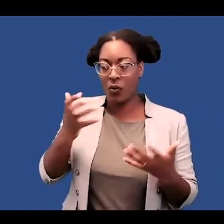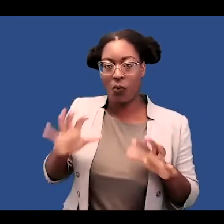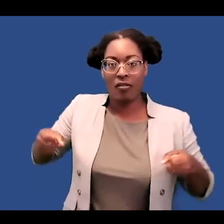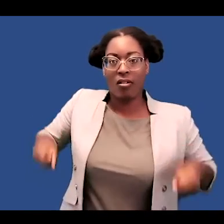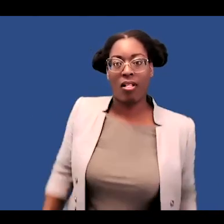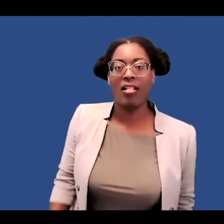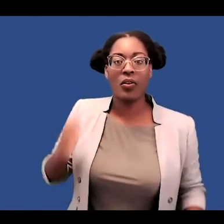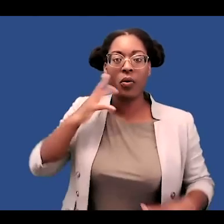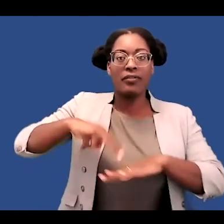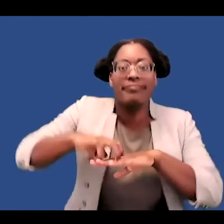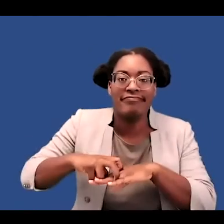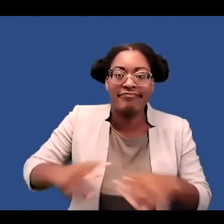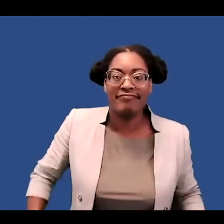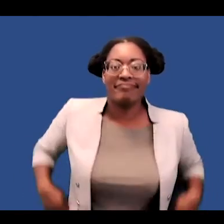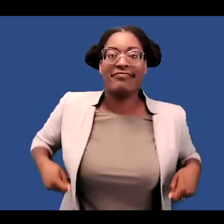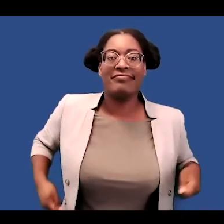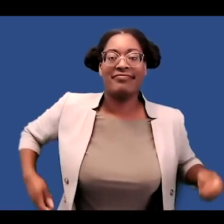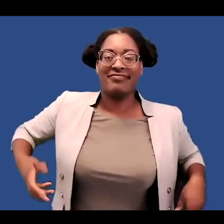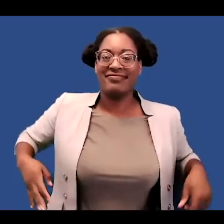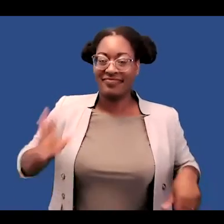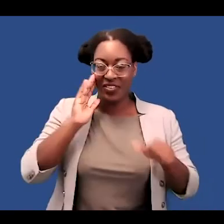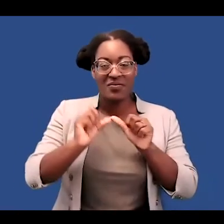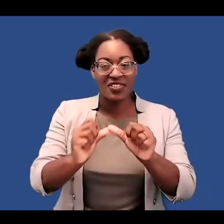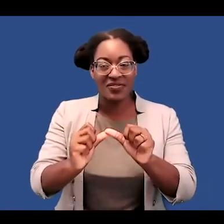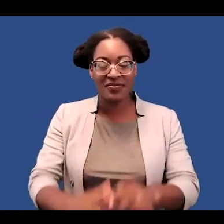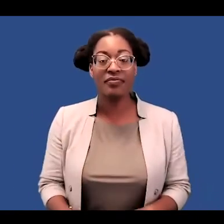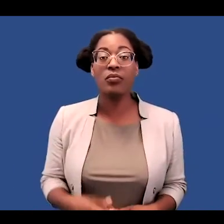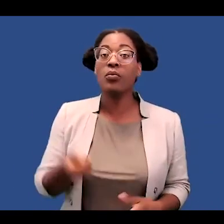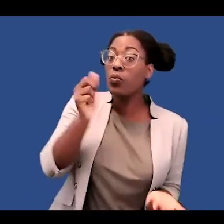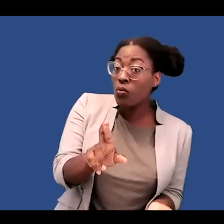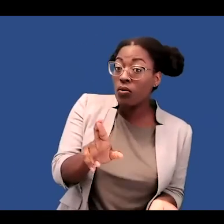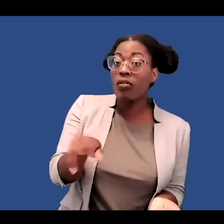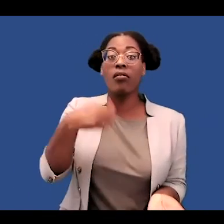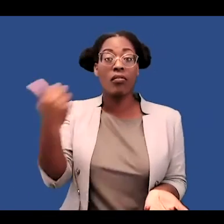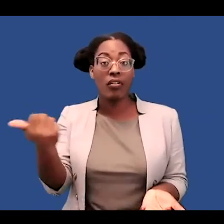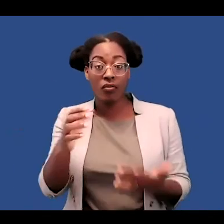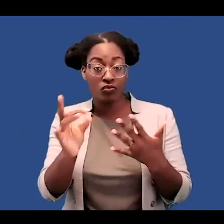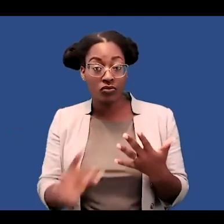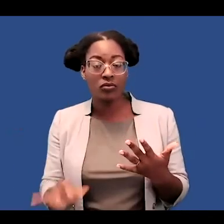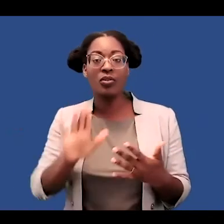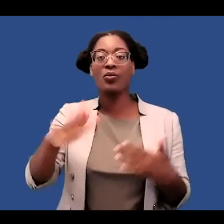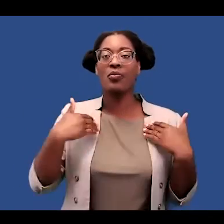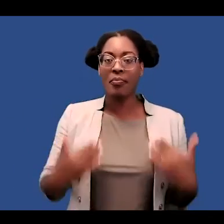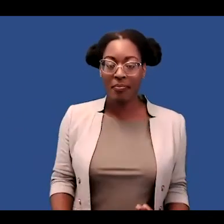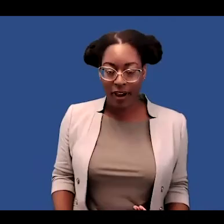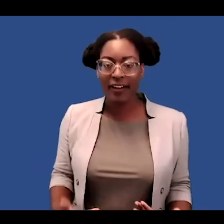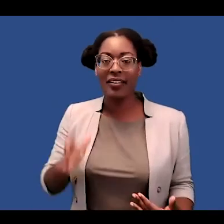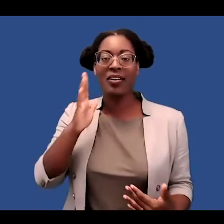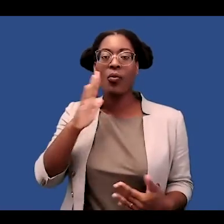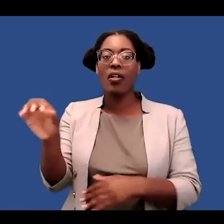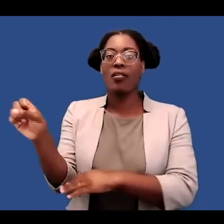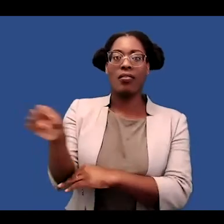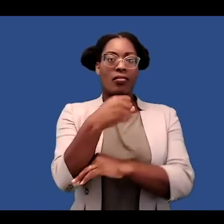from falling as you bend your knees. Or turn your body in the direction of the hoop while pushing your